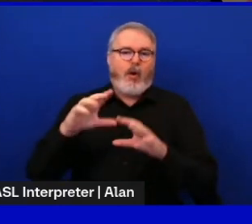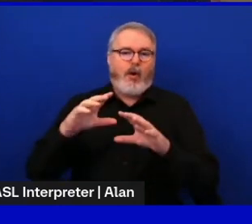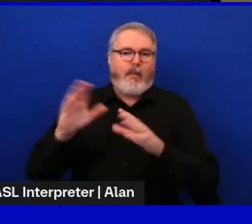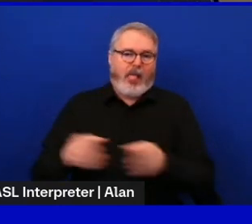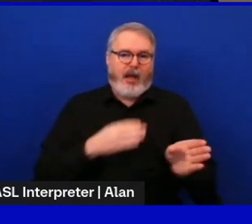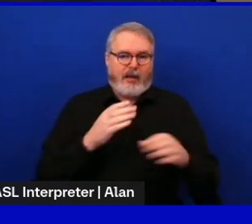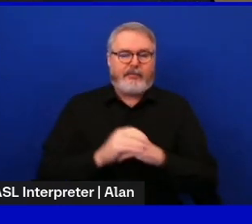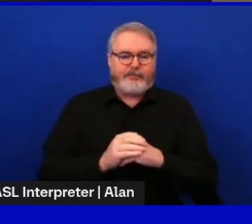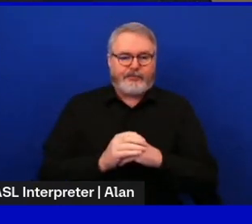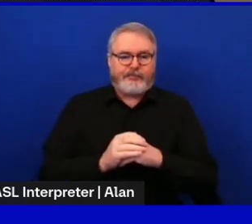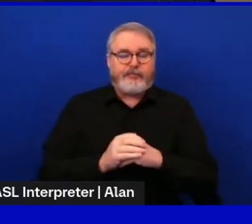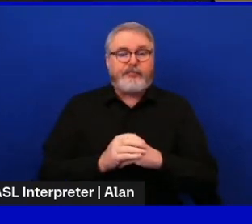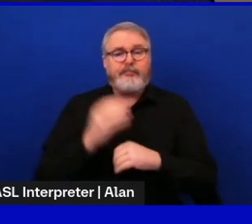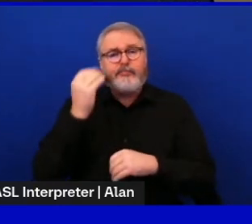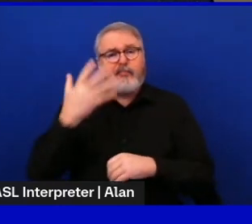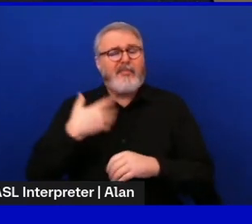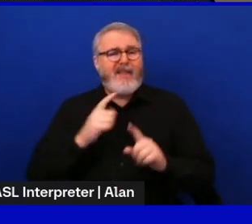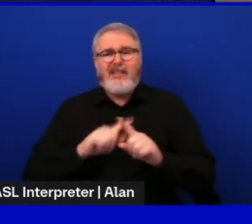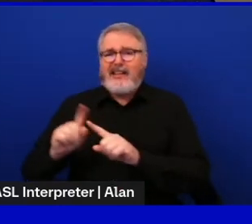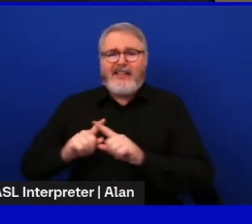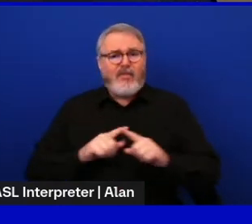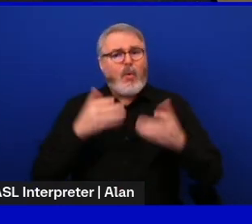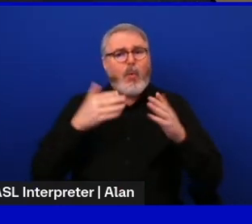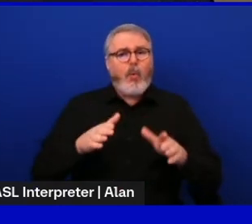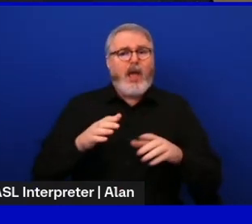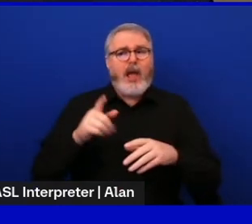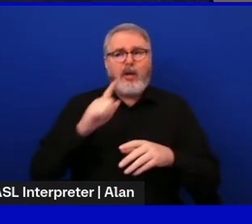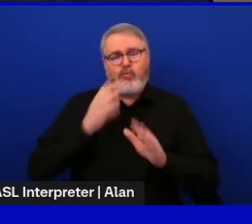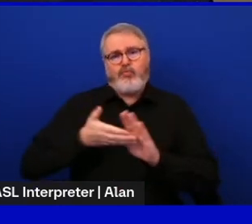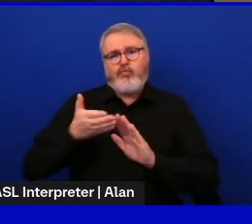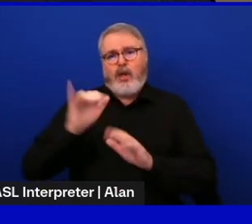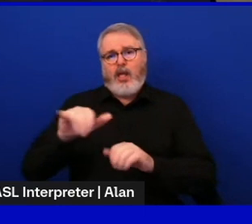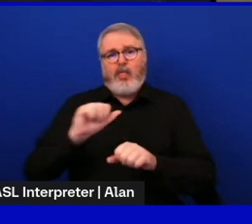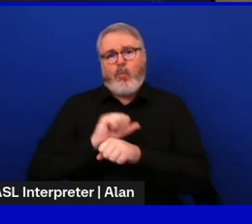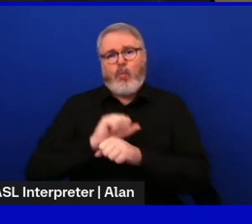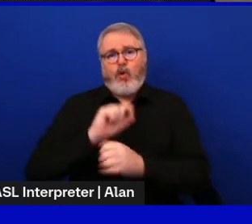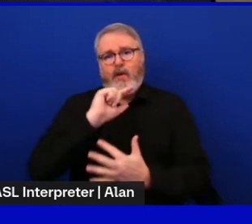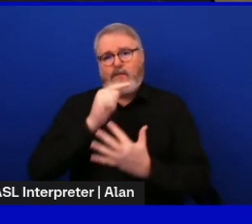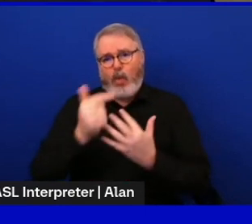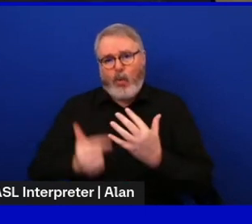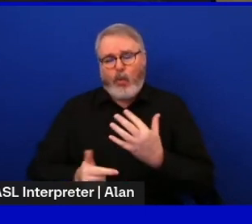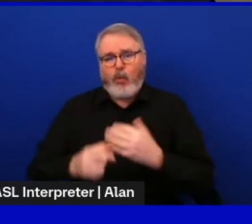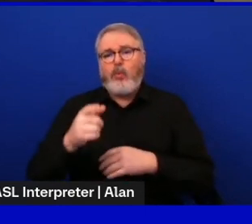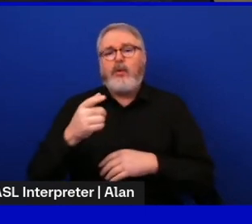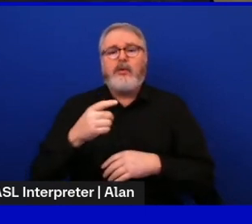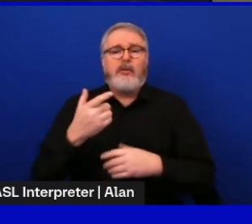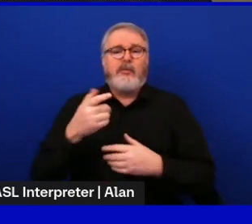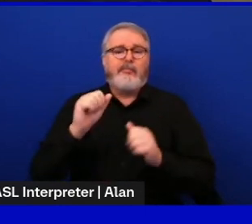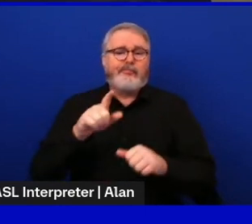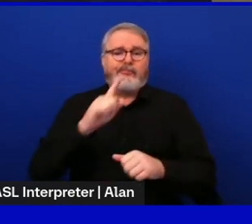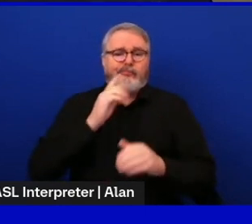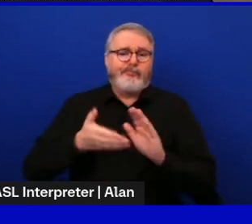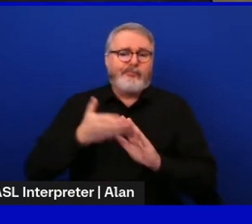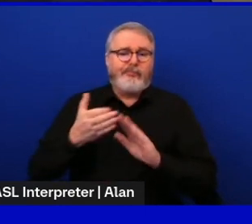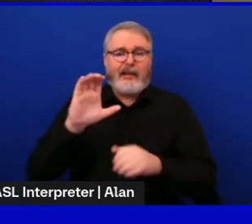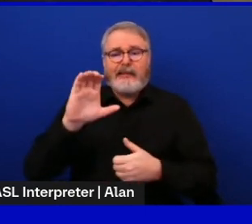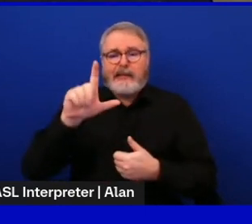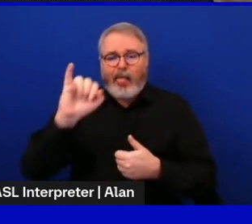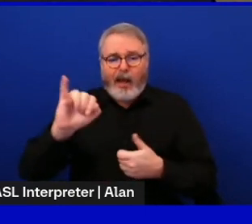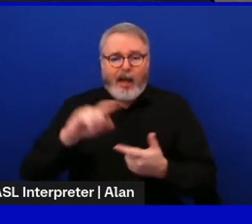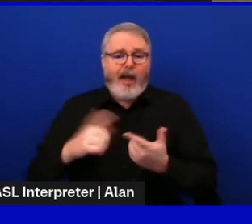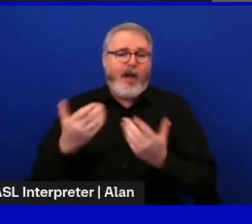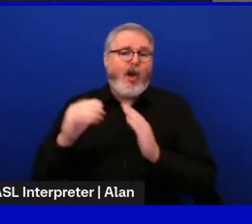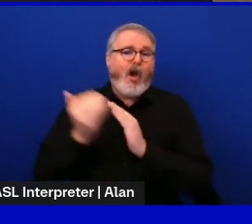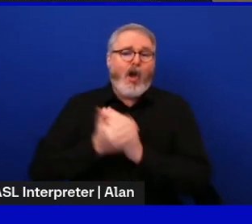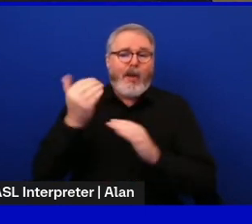So there are different ways how you can run those workflows. So you can either run it from CLI, you can run it as an automated